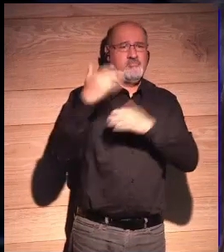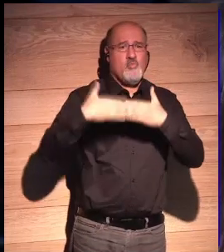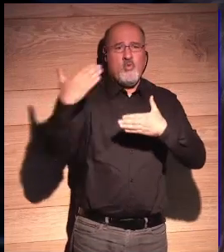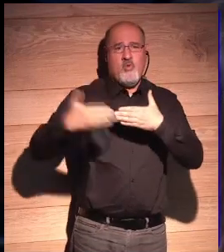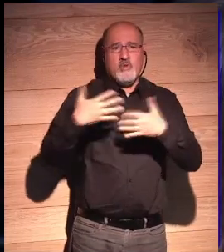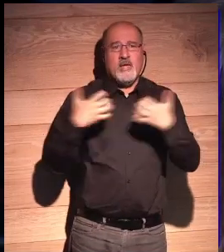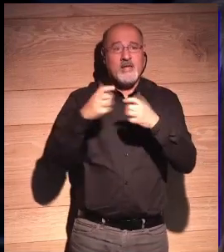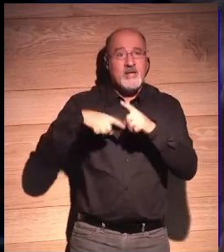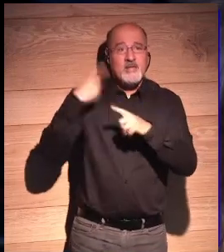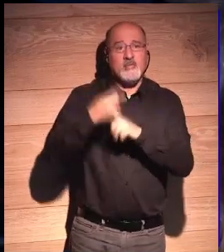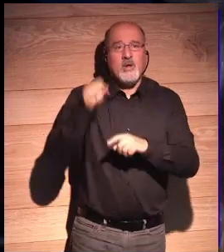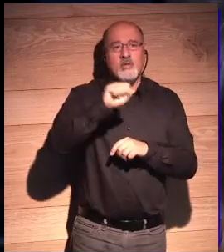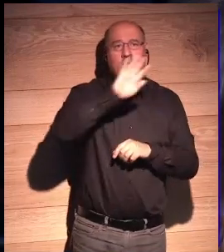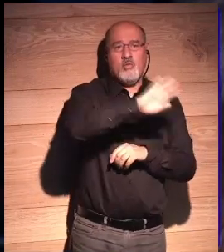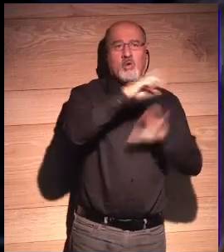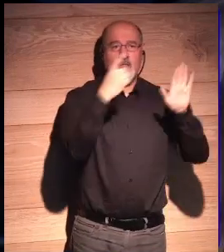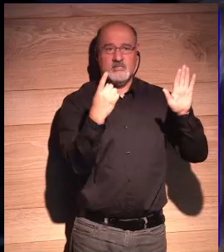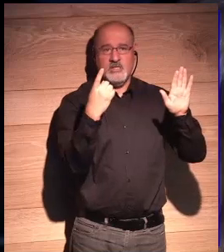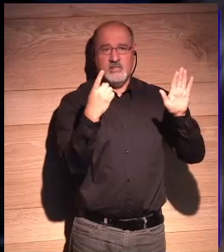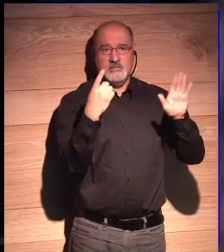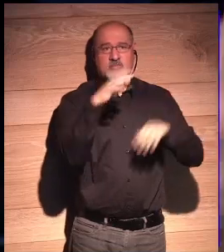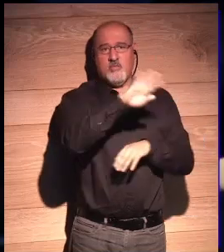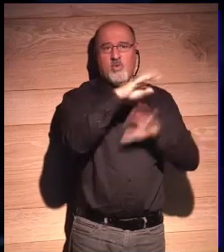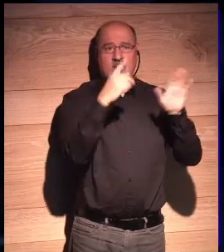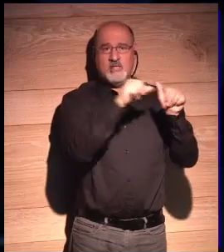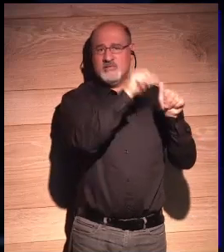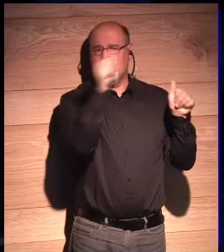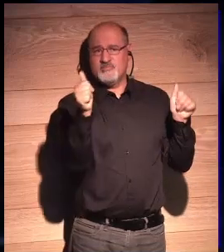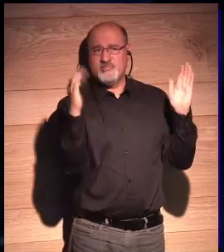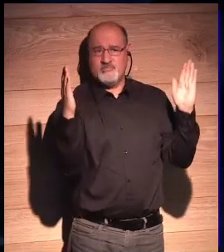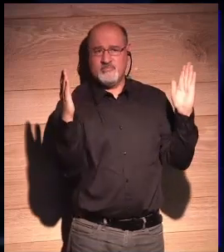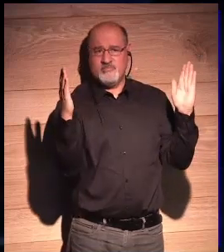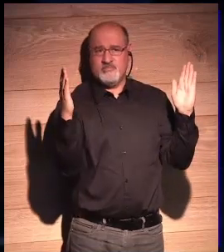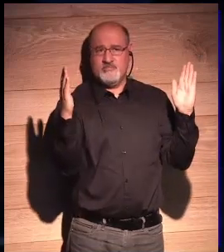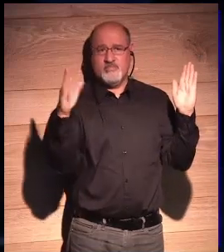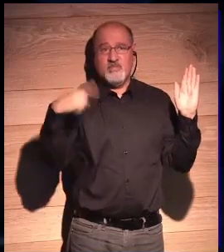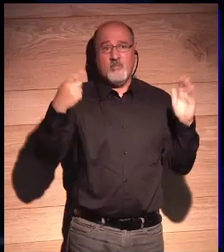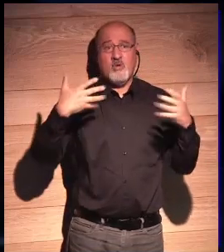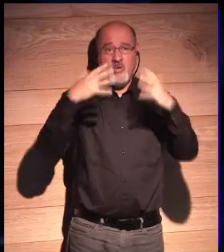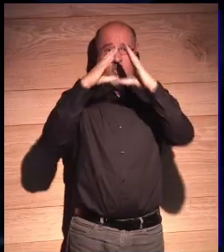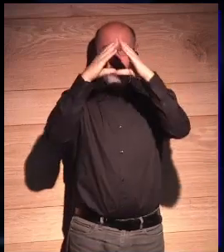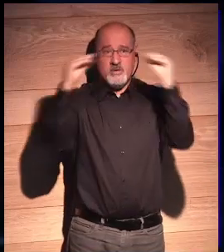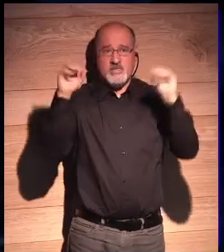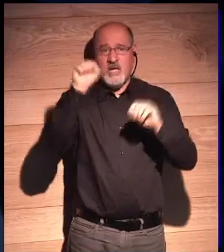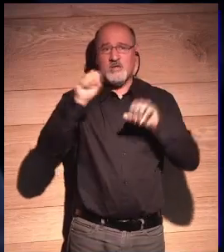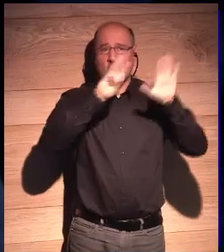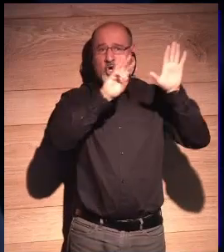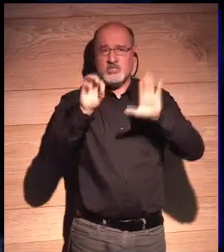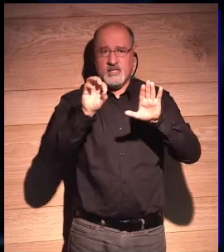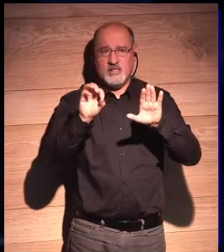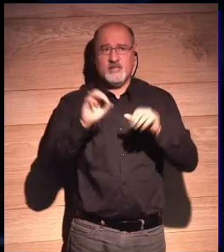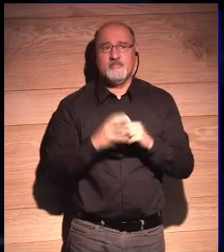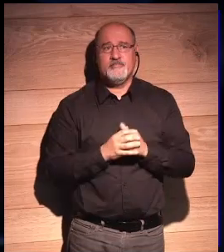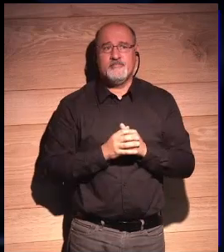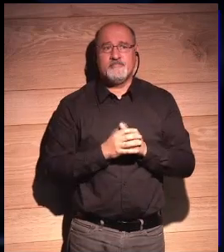1946 up through when I was going away to college in the 80s. That was, it was like,